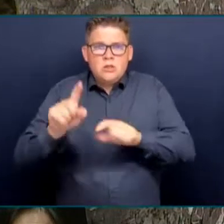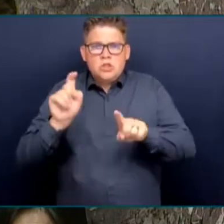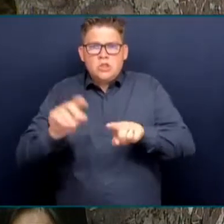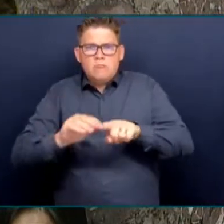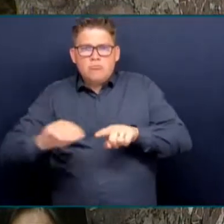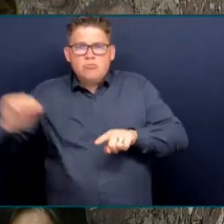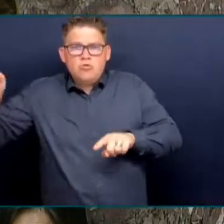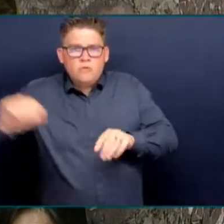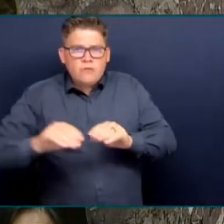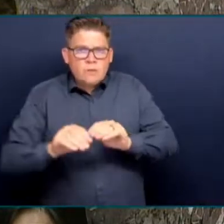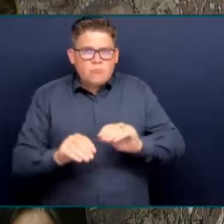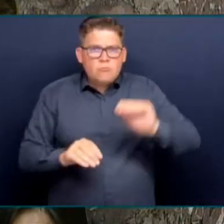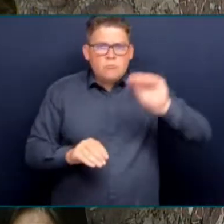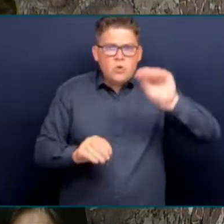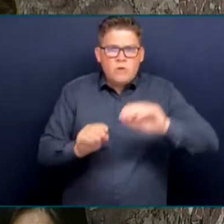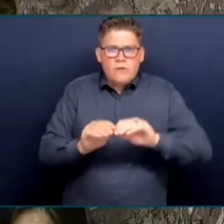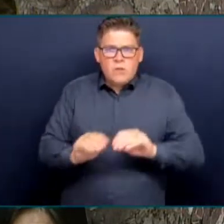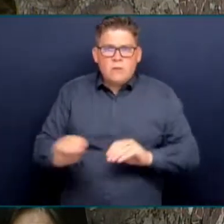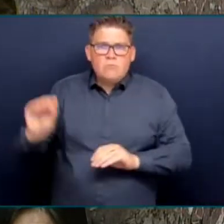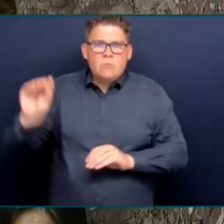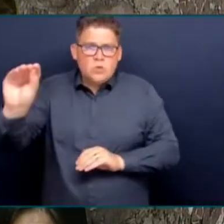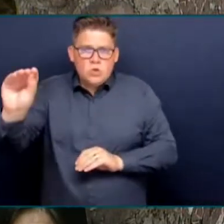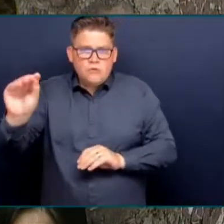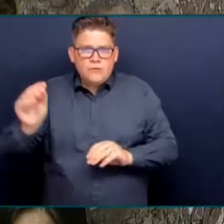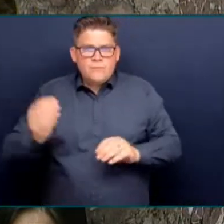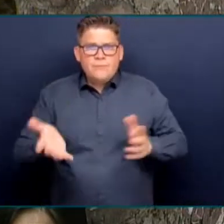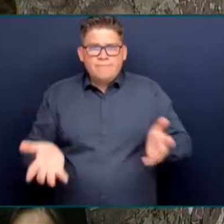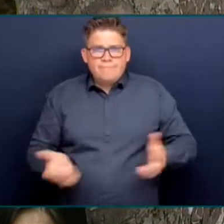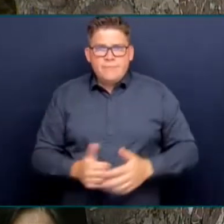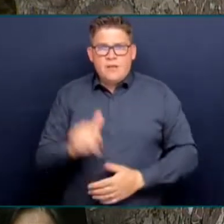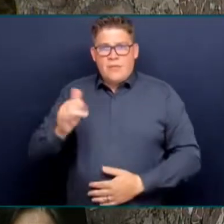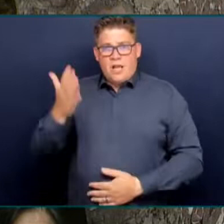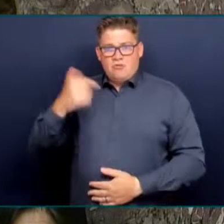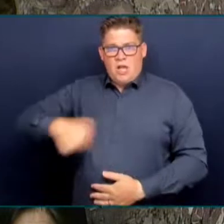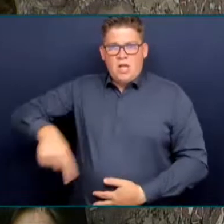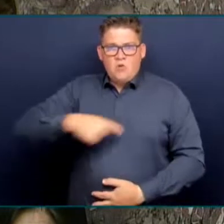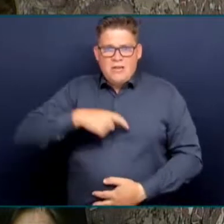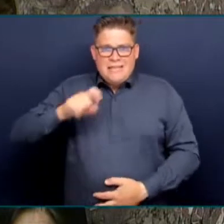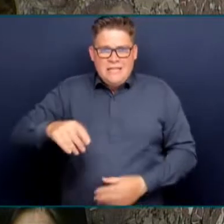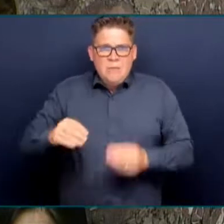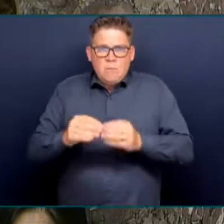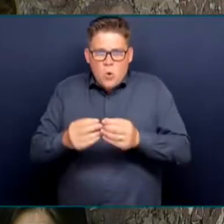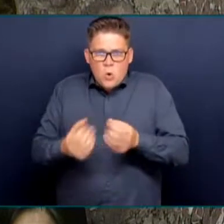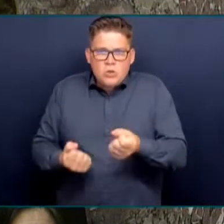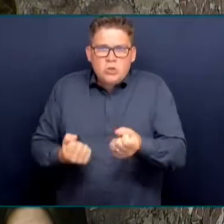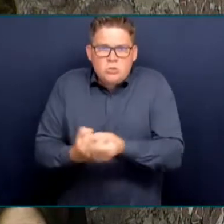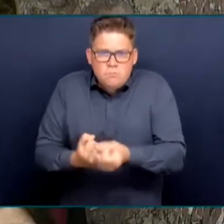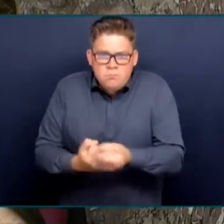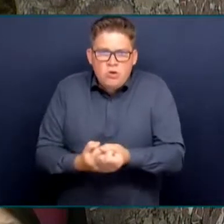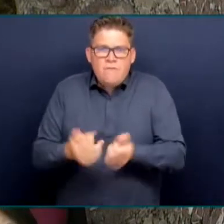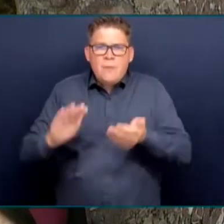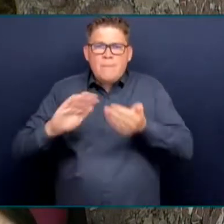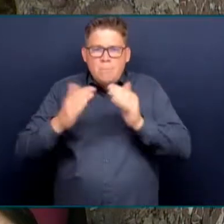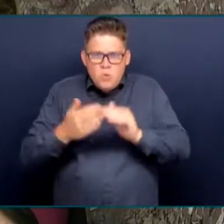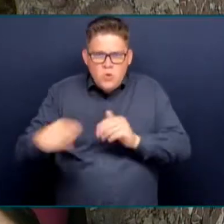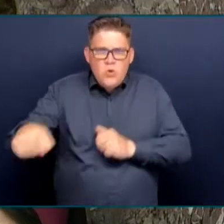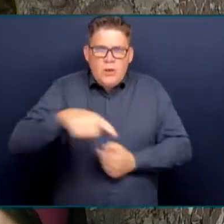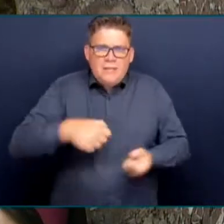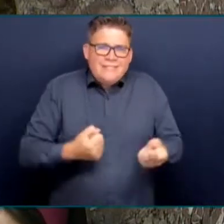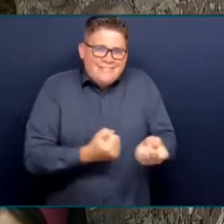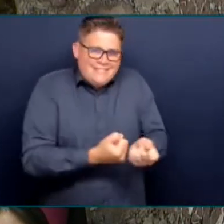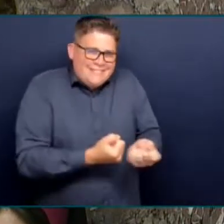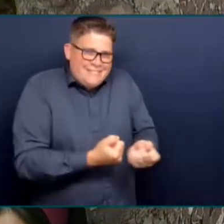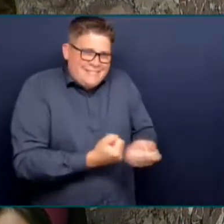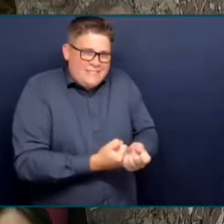have room on the wards. But in that case, went through in detail that issue with Vancouver Coastal Health staff,